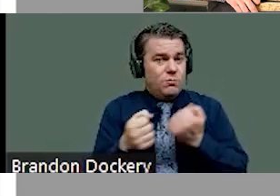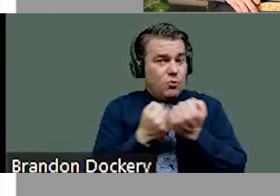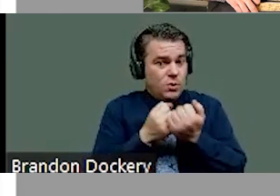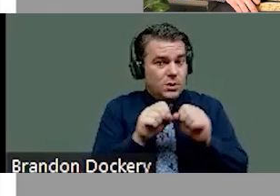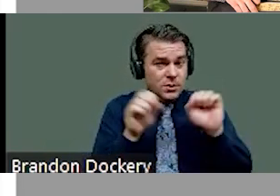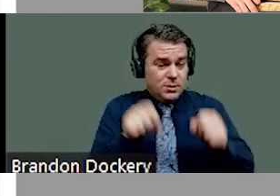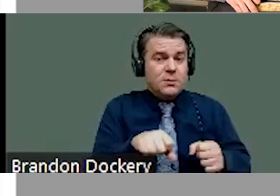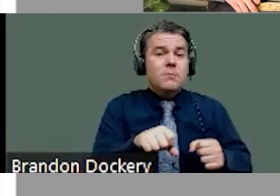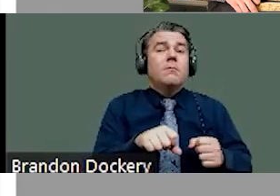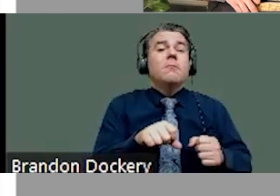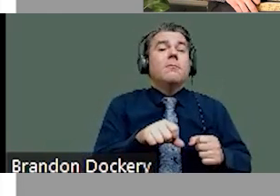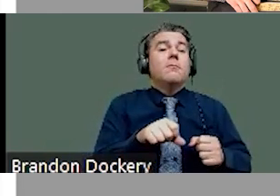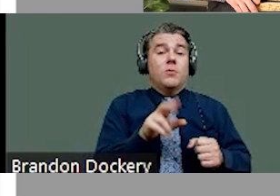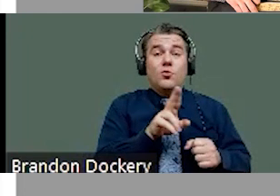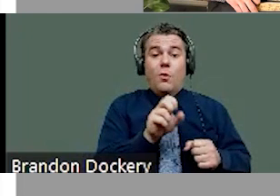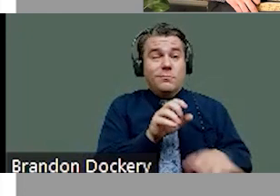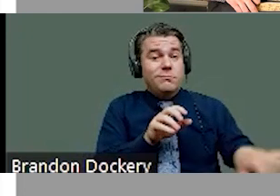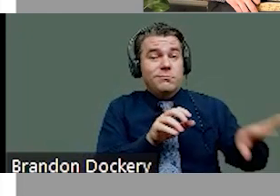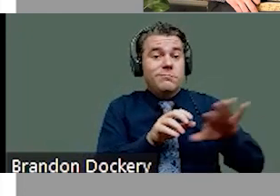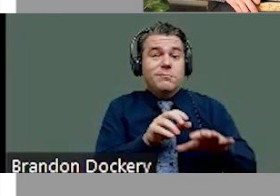disability support systems in the United States,